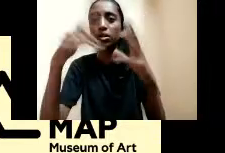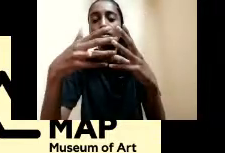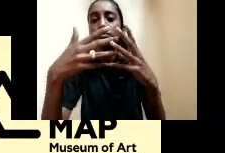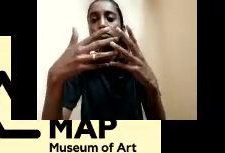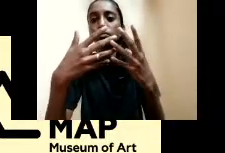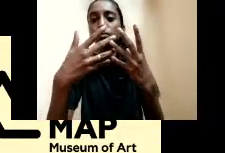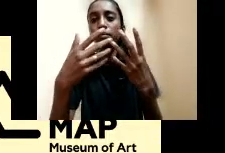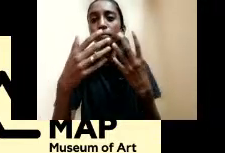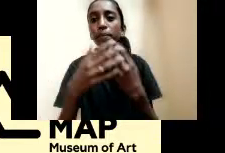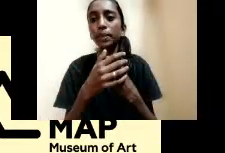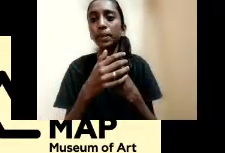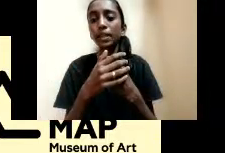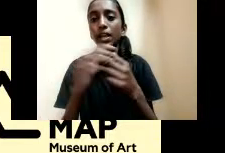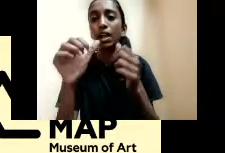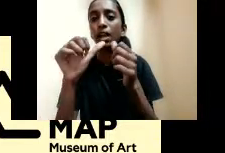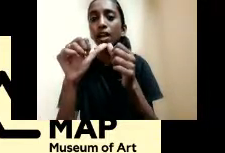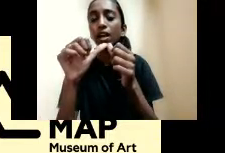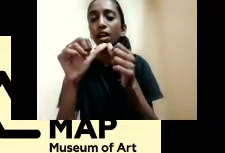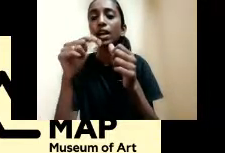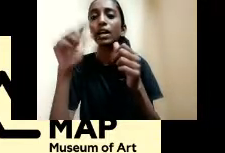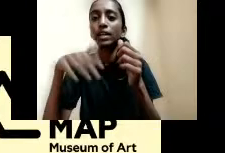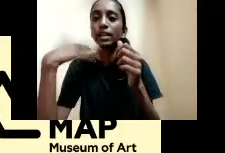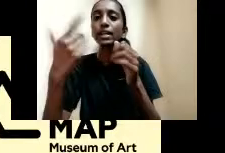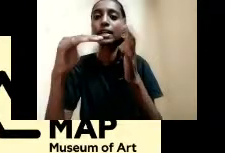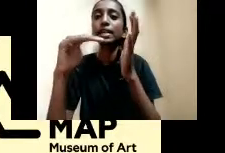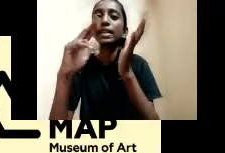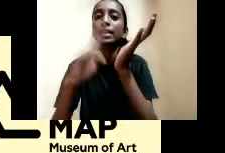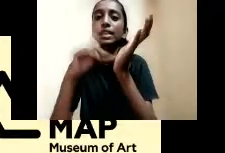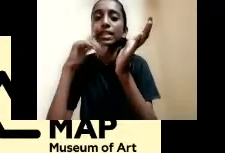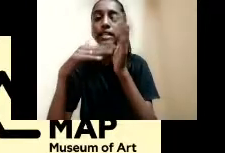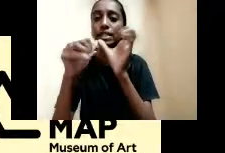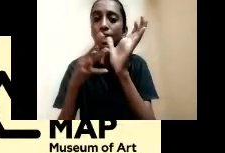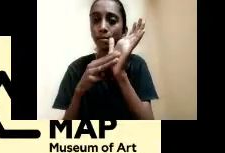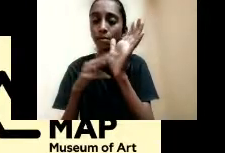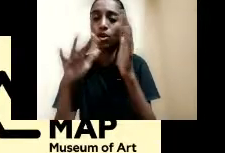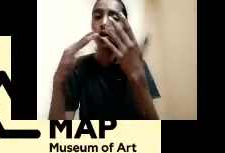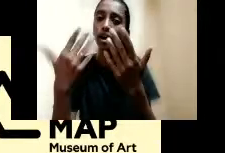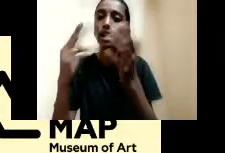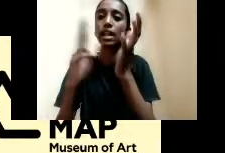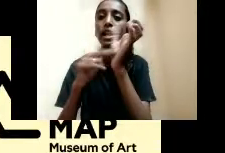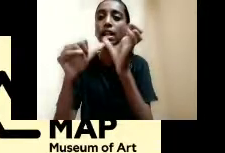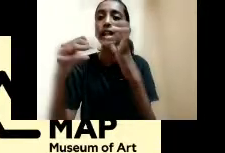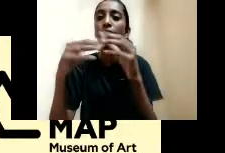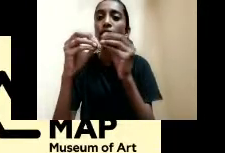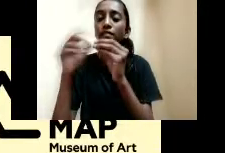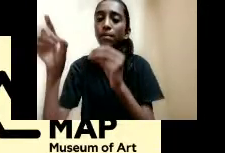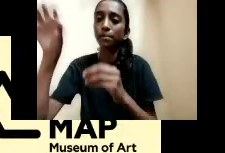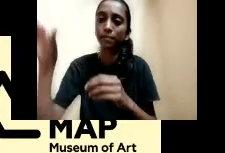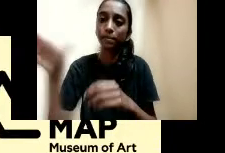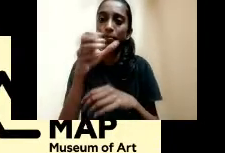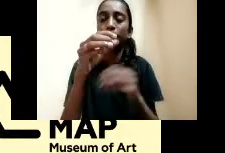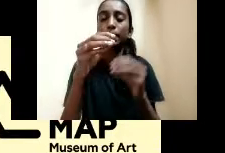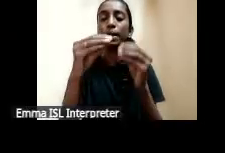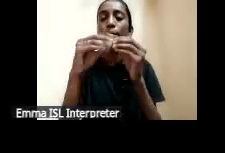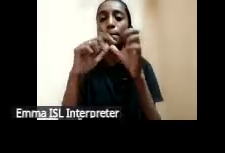we can situate the Nizamat, or the Nawab's court of Bengal, with its capital in